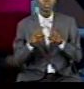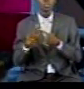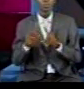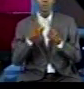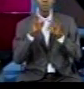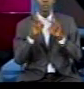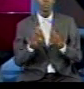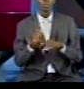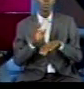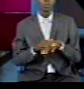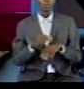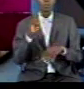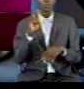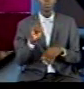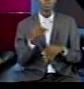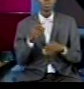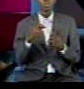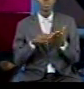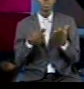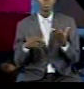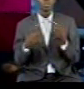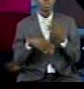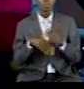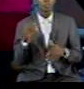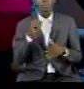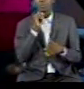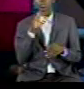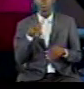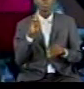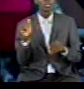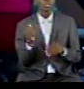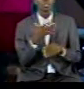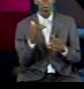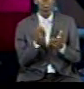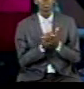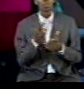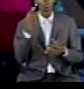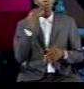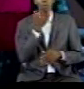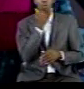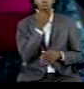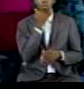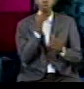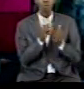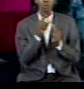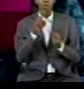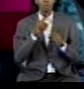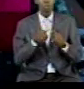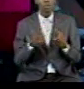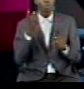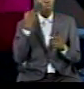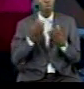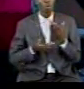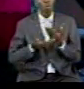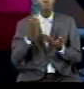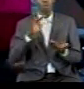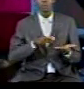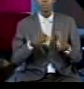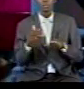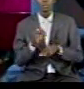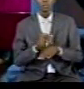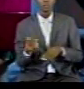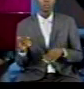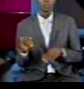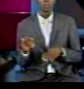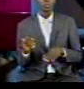result that came out, they couldn't find out anything that was wrong with me, but I was dying. Along the way, my auntie